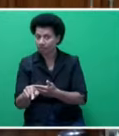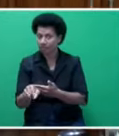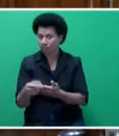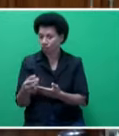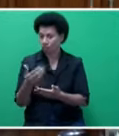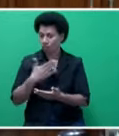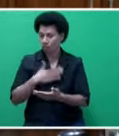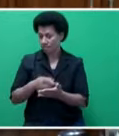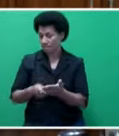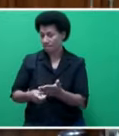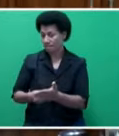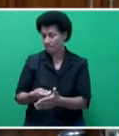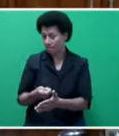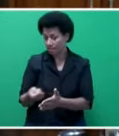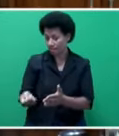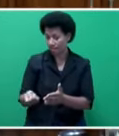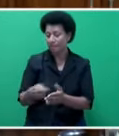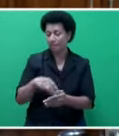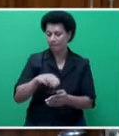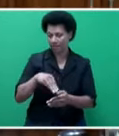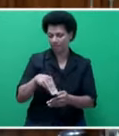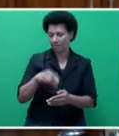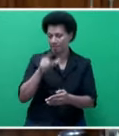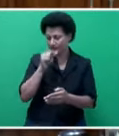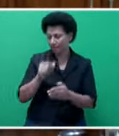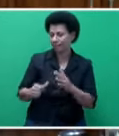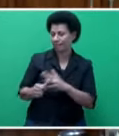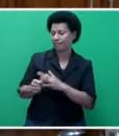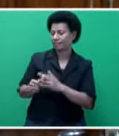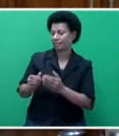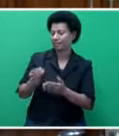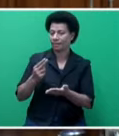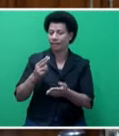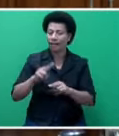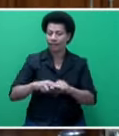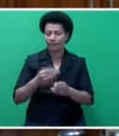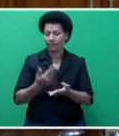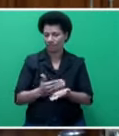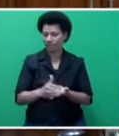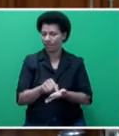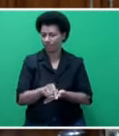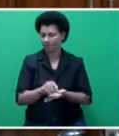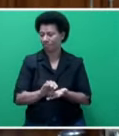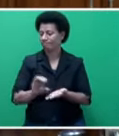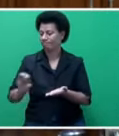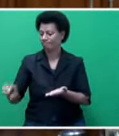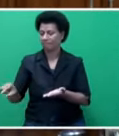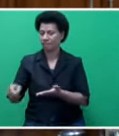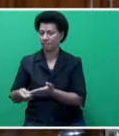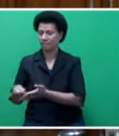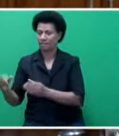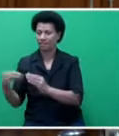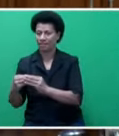payment, then the members can access those funds from the FNPF account. And Mr. Speaker, sir, the